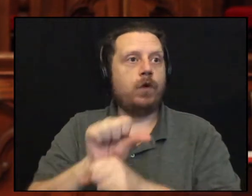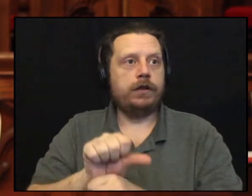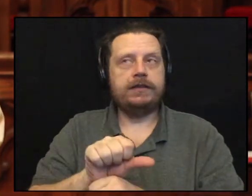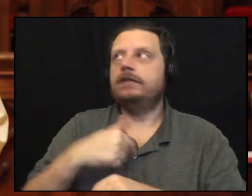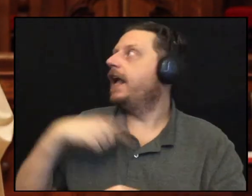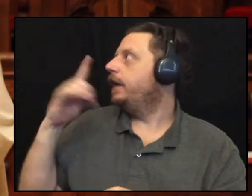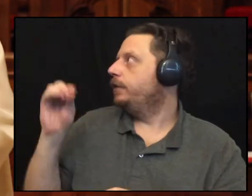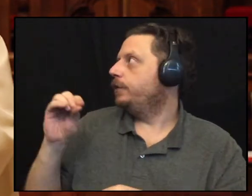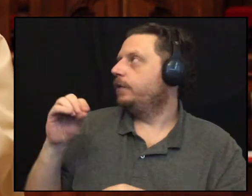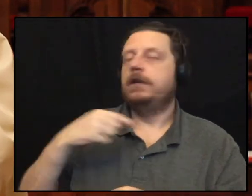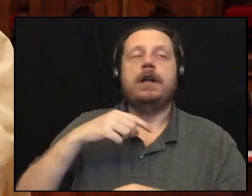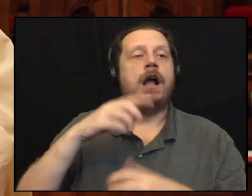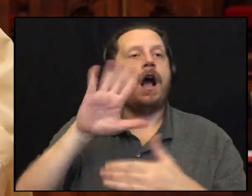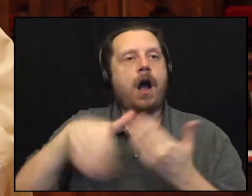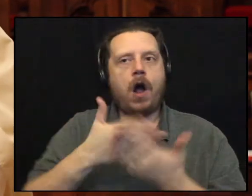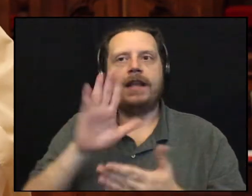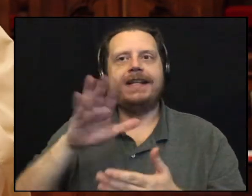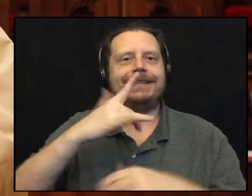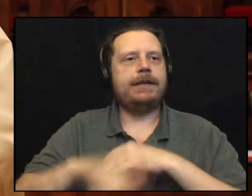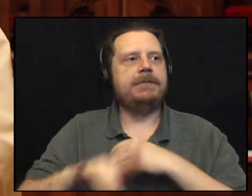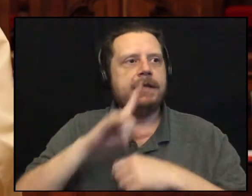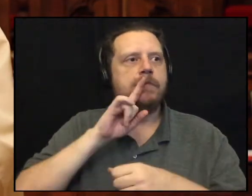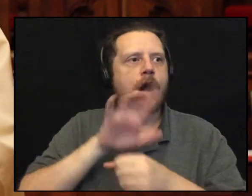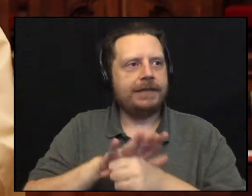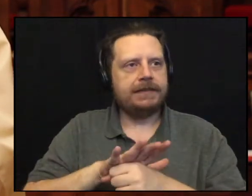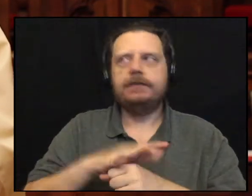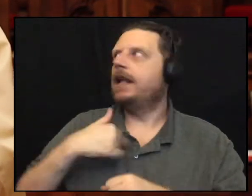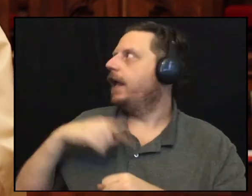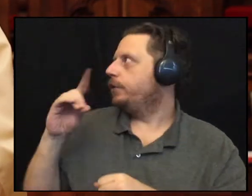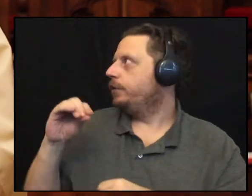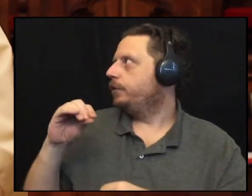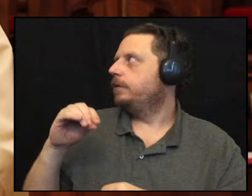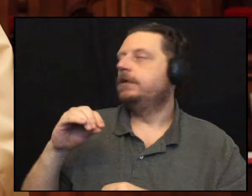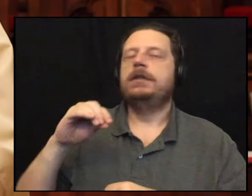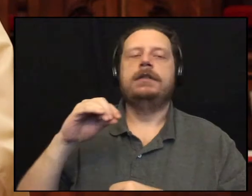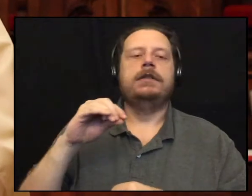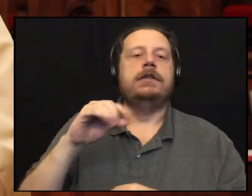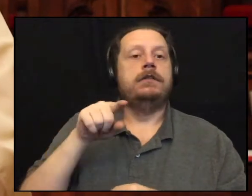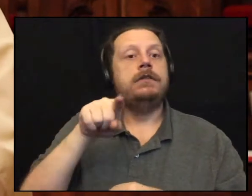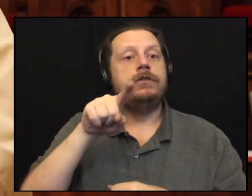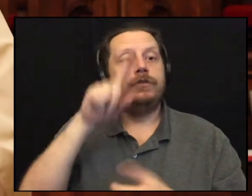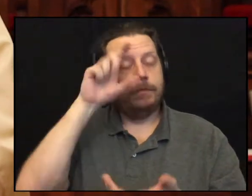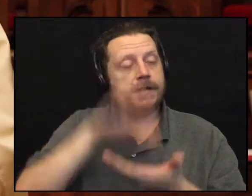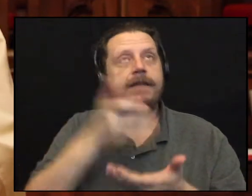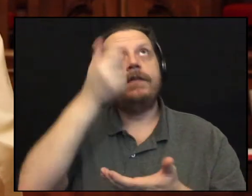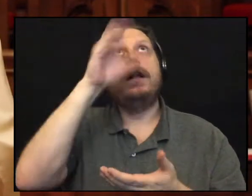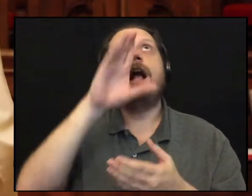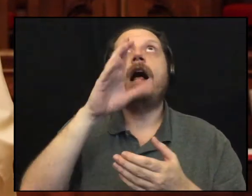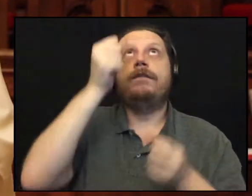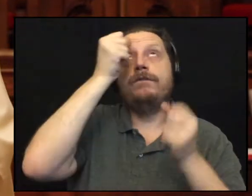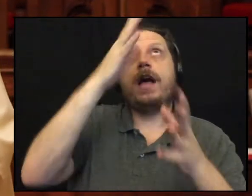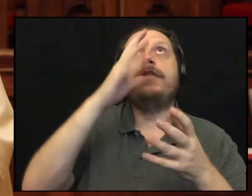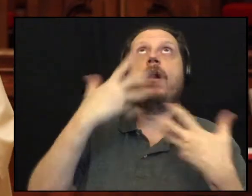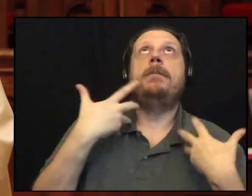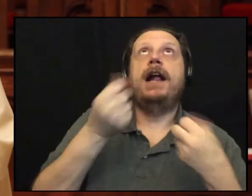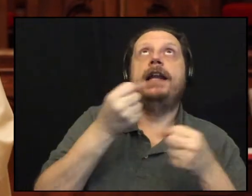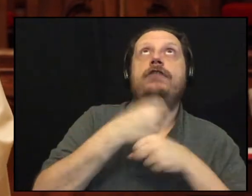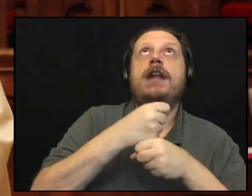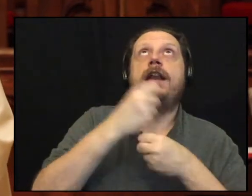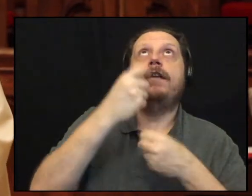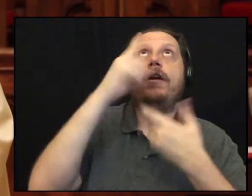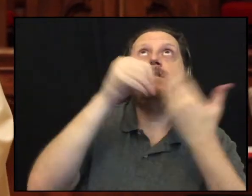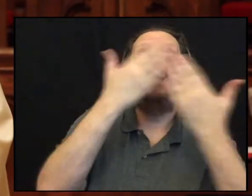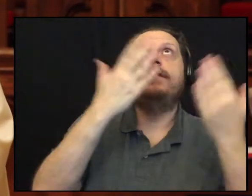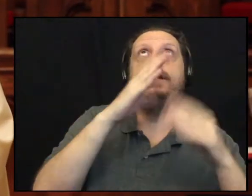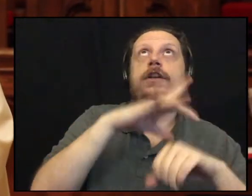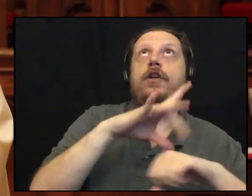do. And all his empty promises? I do. Do you believe in God, the Father Almighty, creator of heaven and earth?